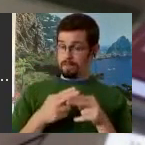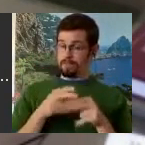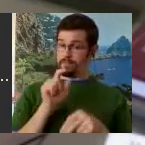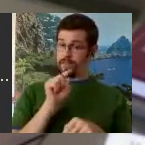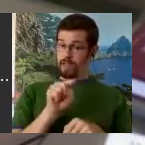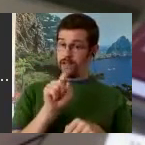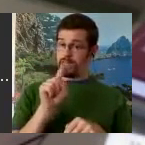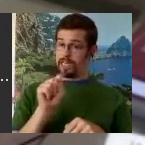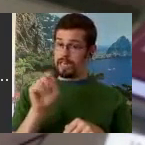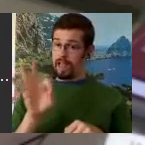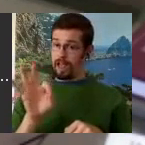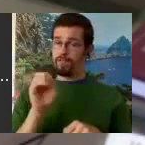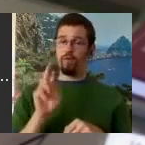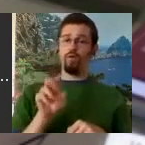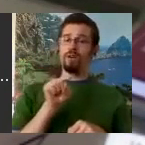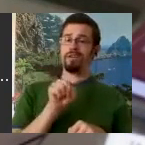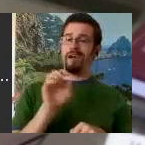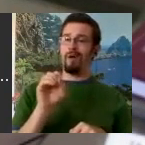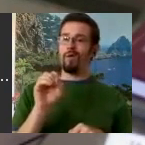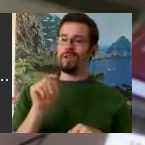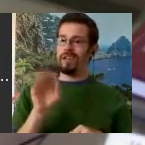ending to the name?